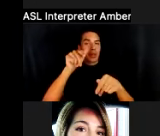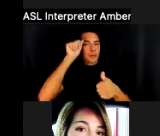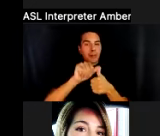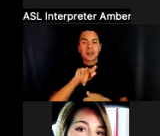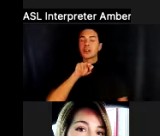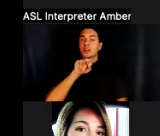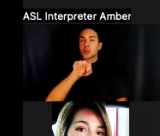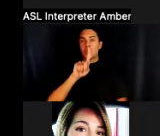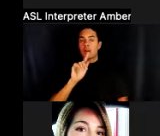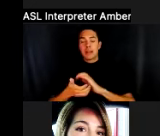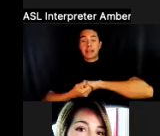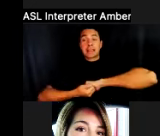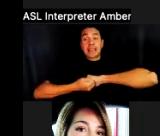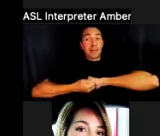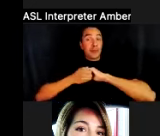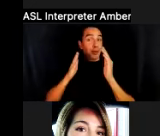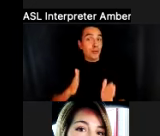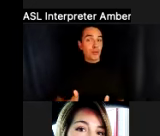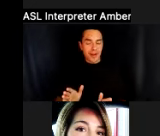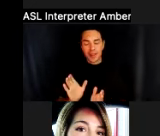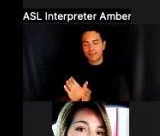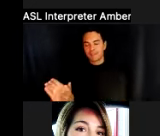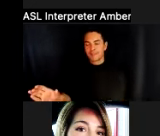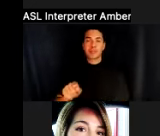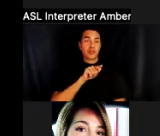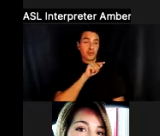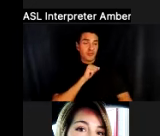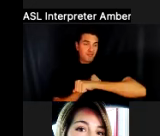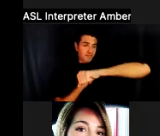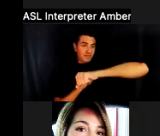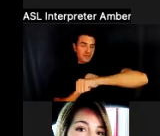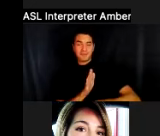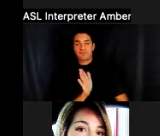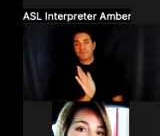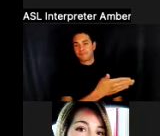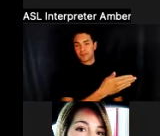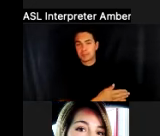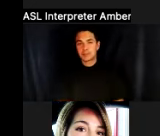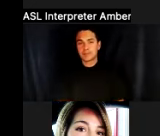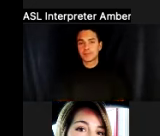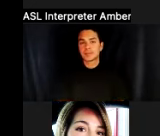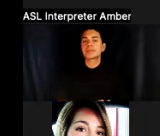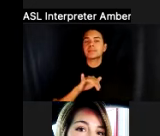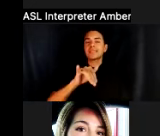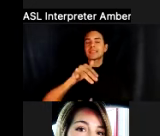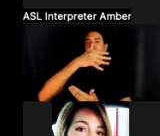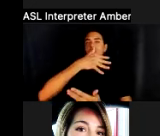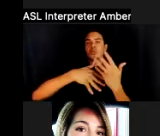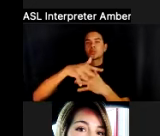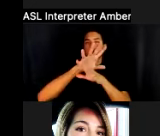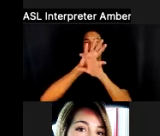talked a lot about that. Can we think about ways that social norms will sort of group